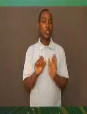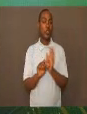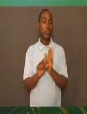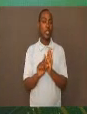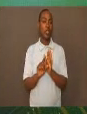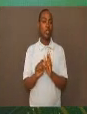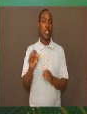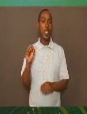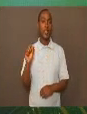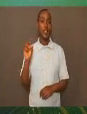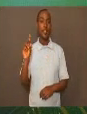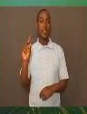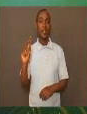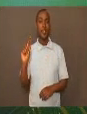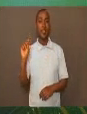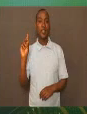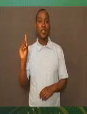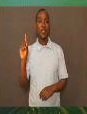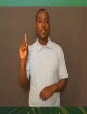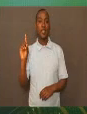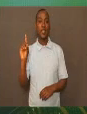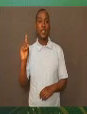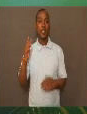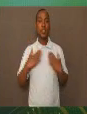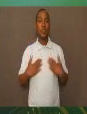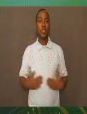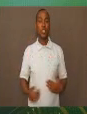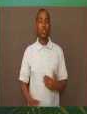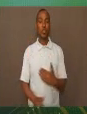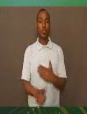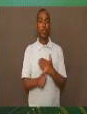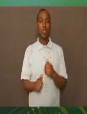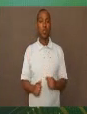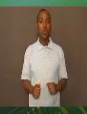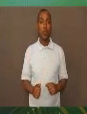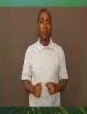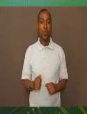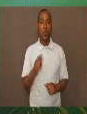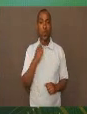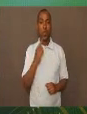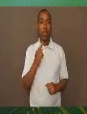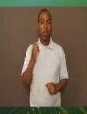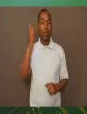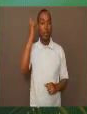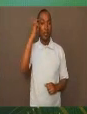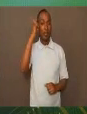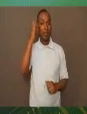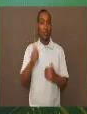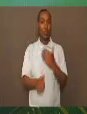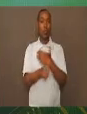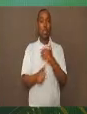how STDs can affect your body are brain damage